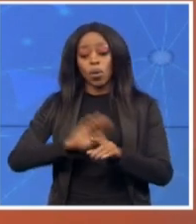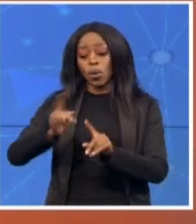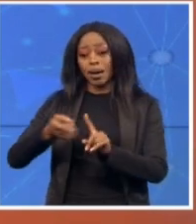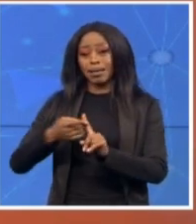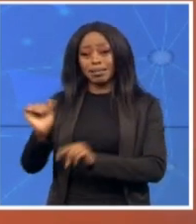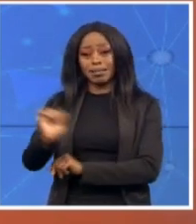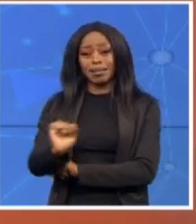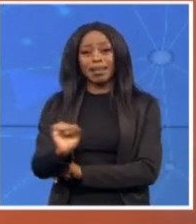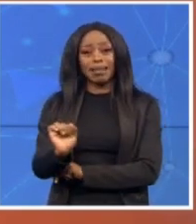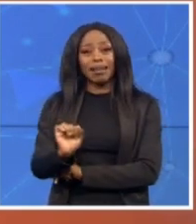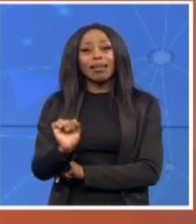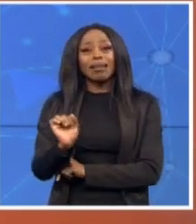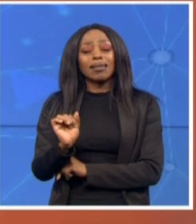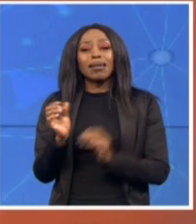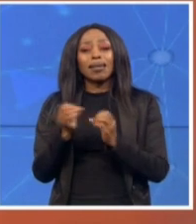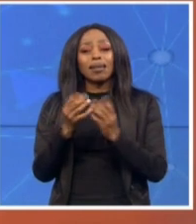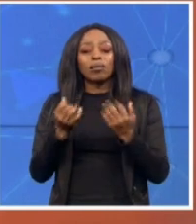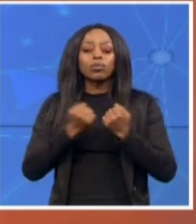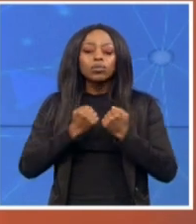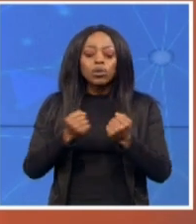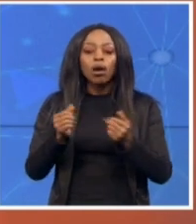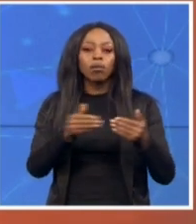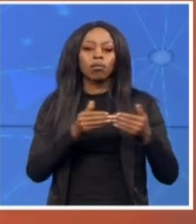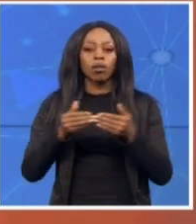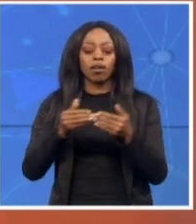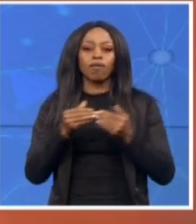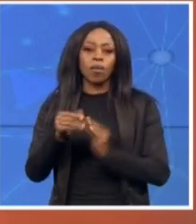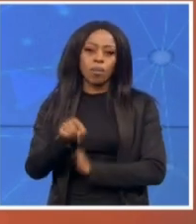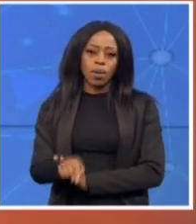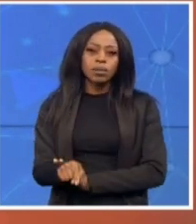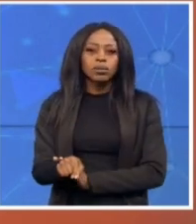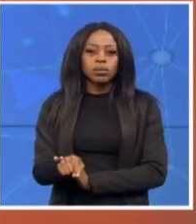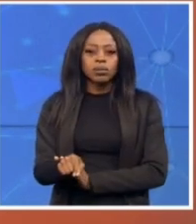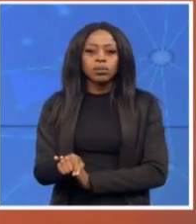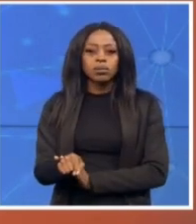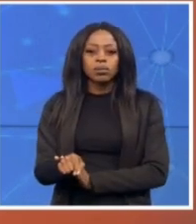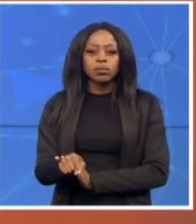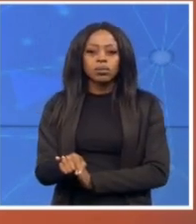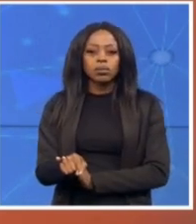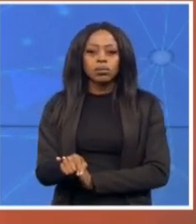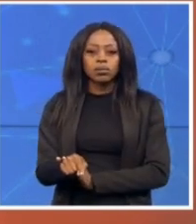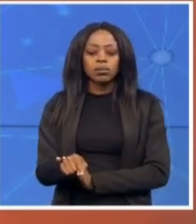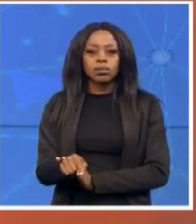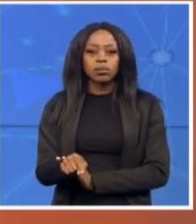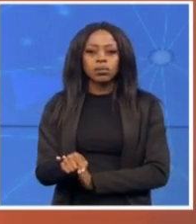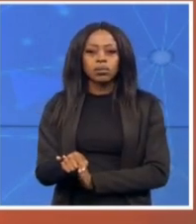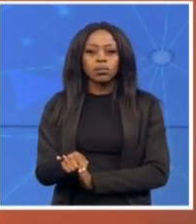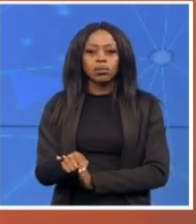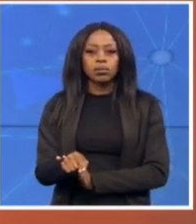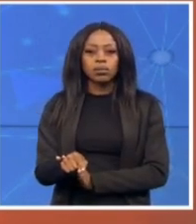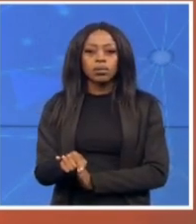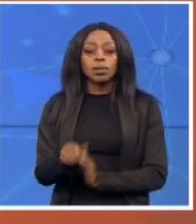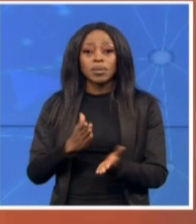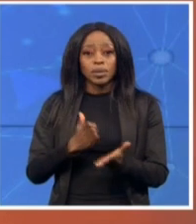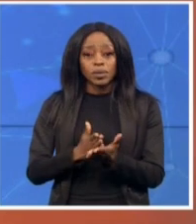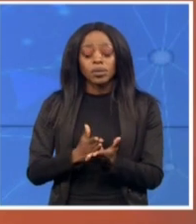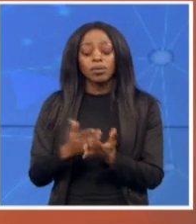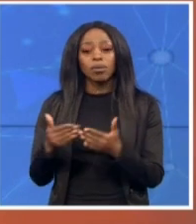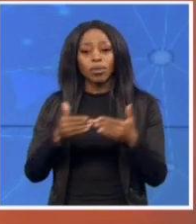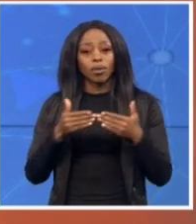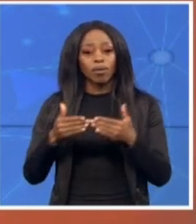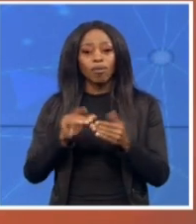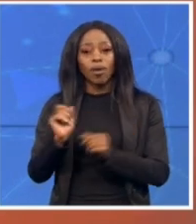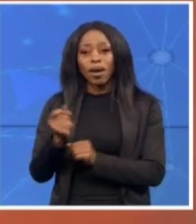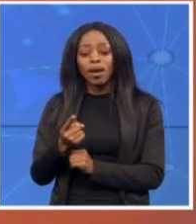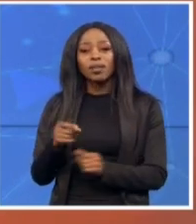carefully because have absorbed every social ill, every anything mishap that